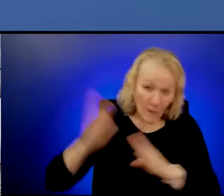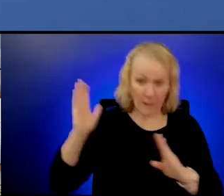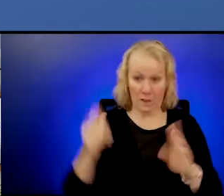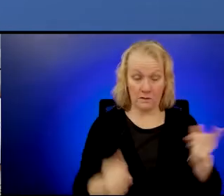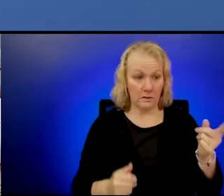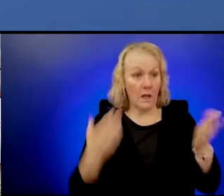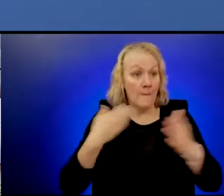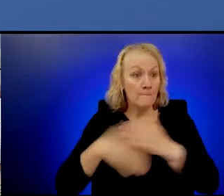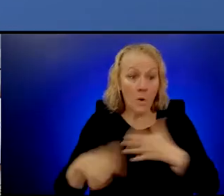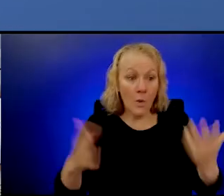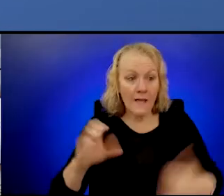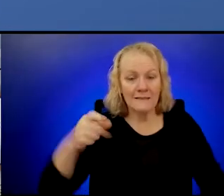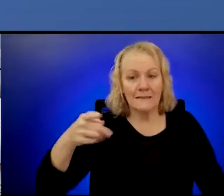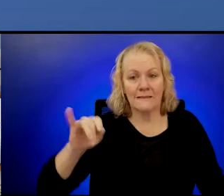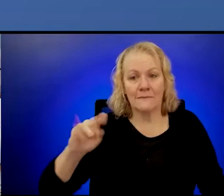with spina bifida.